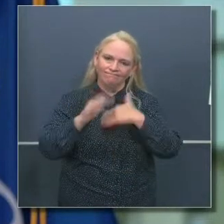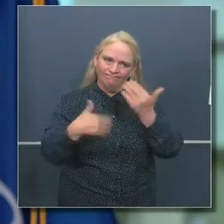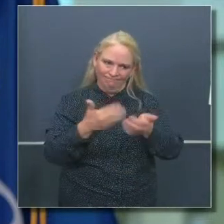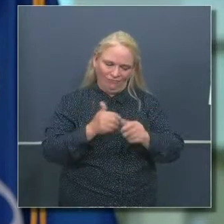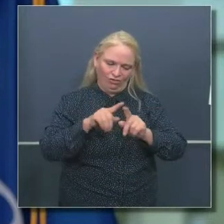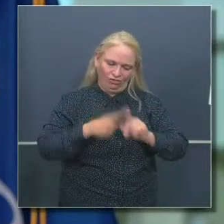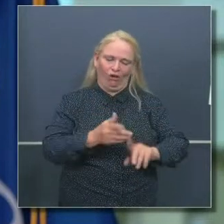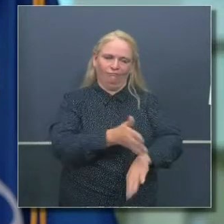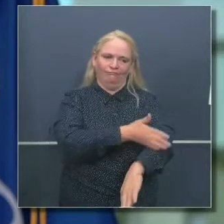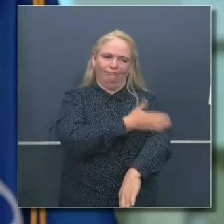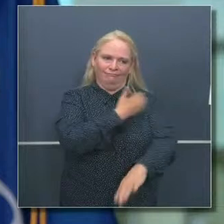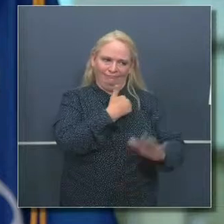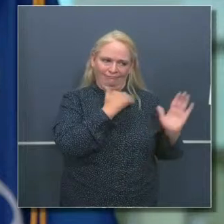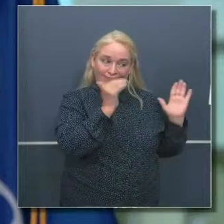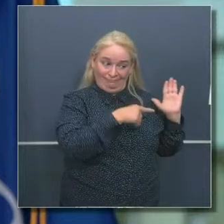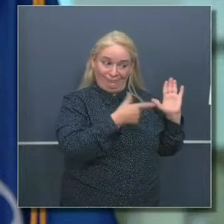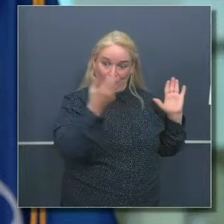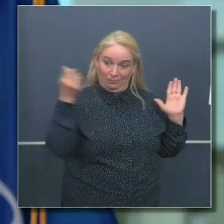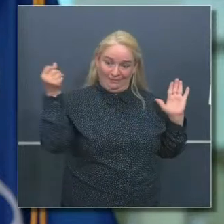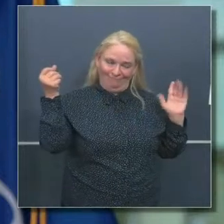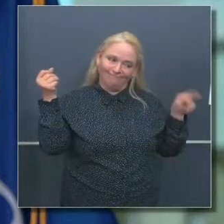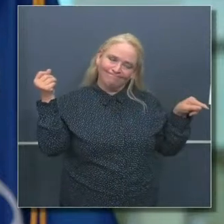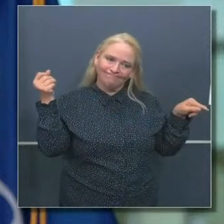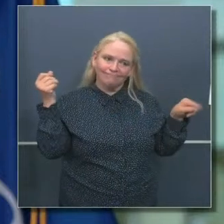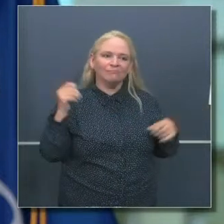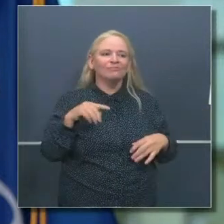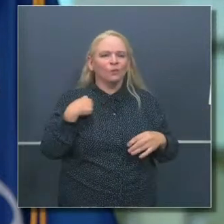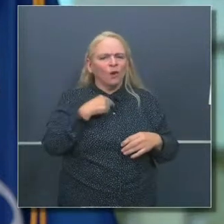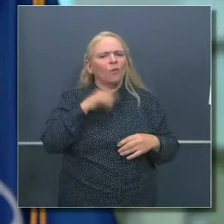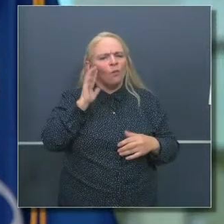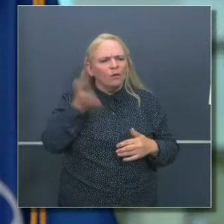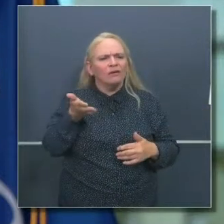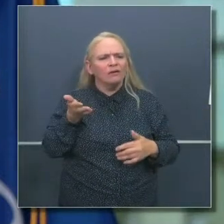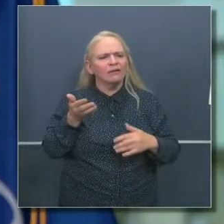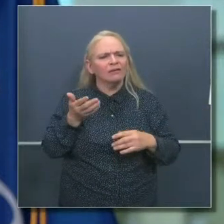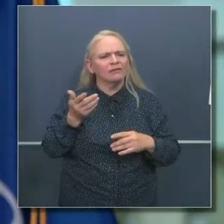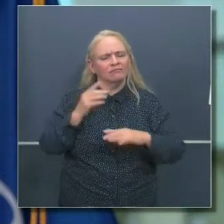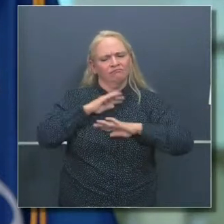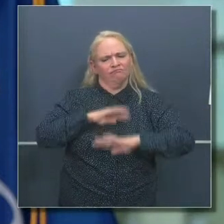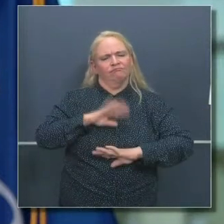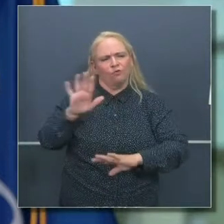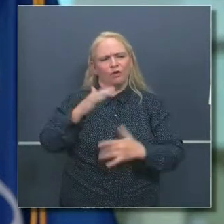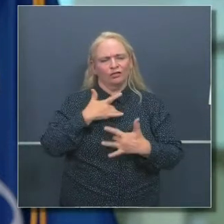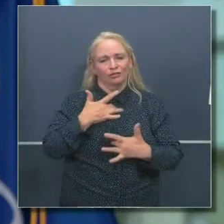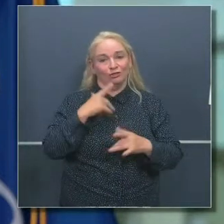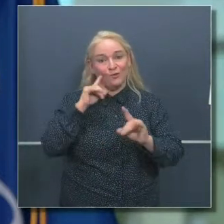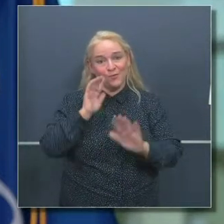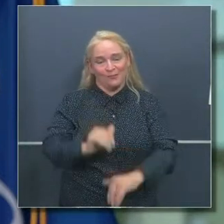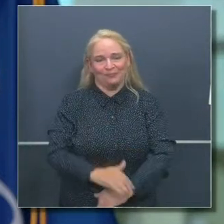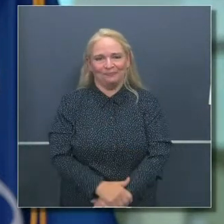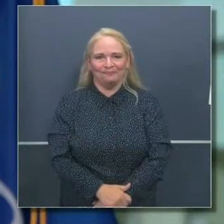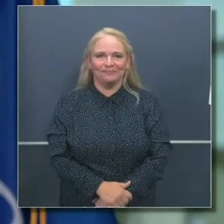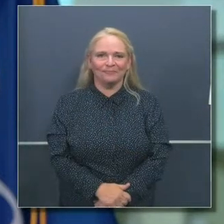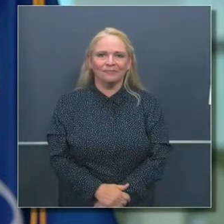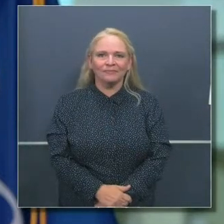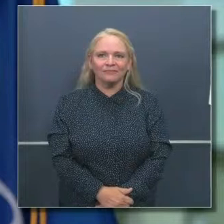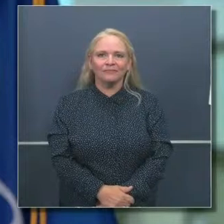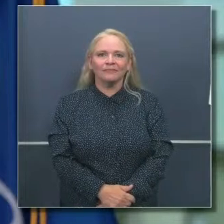also mitigate the concern that you referenced about their particular activities. Brandon Febb, Voice of the